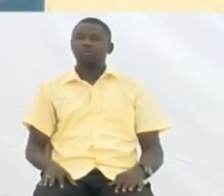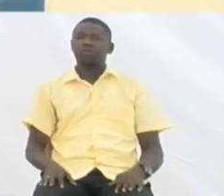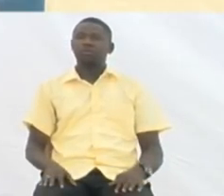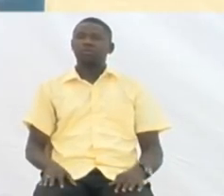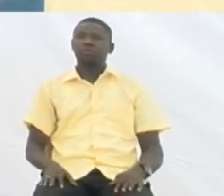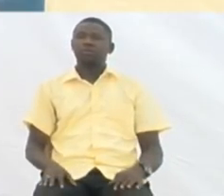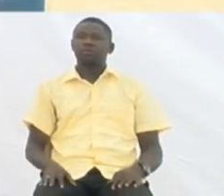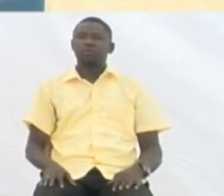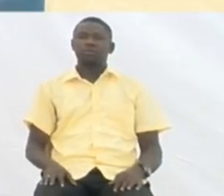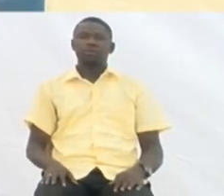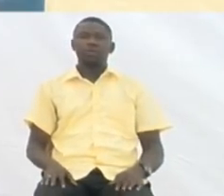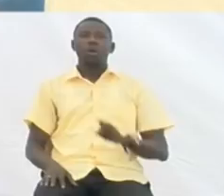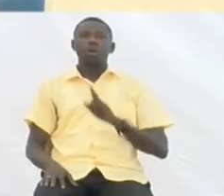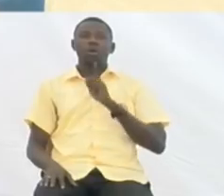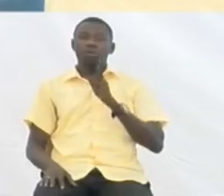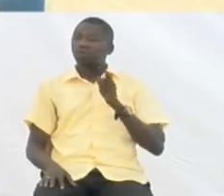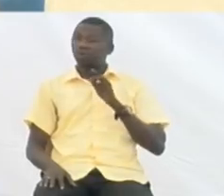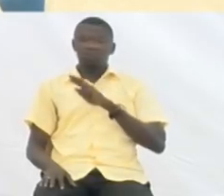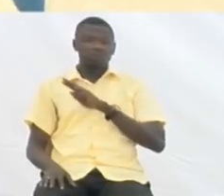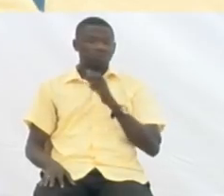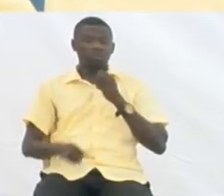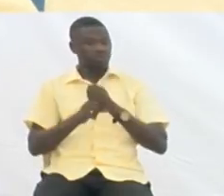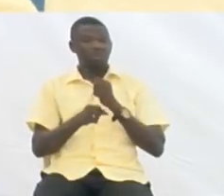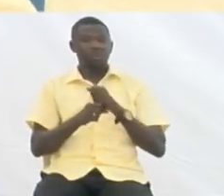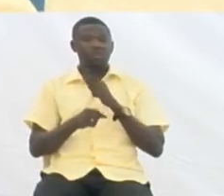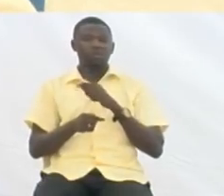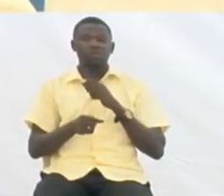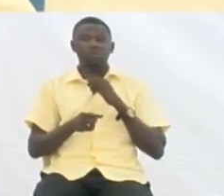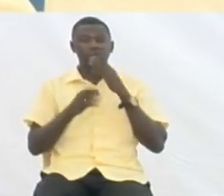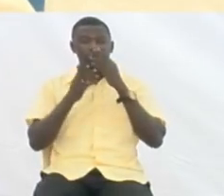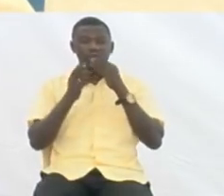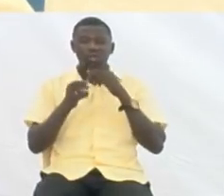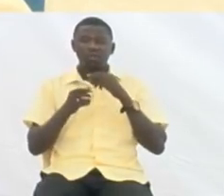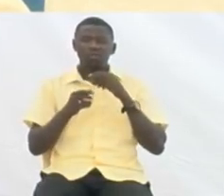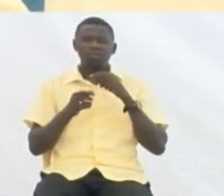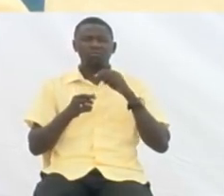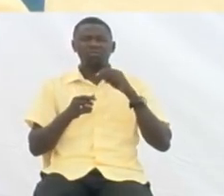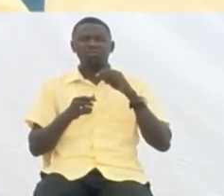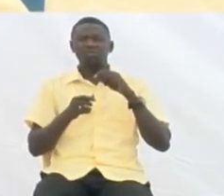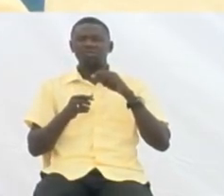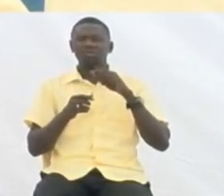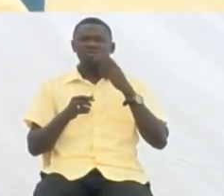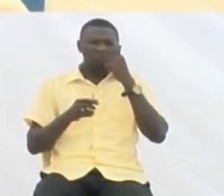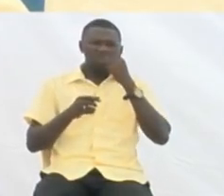kundang fo kuma kensen na fandanga medu woto. But it did not make them say